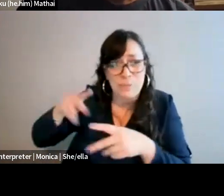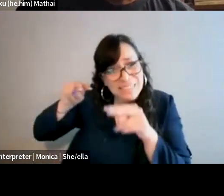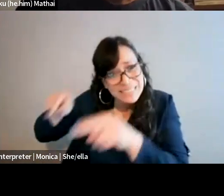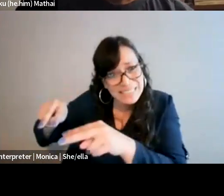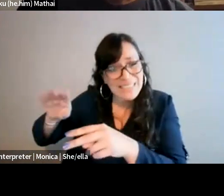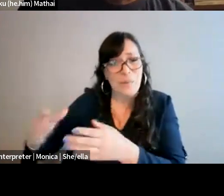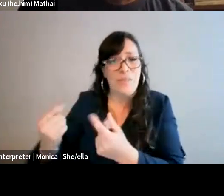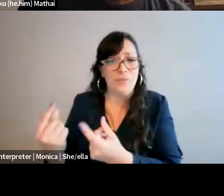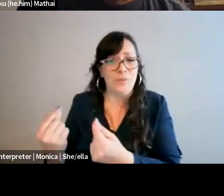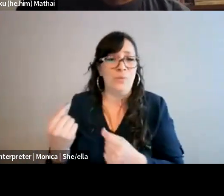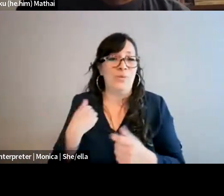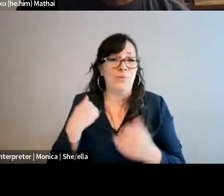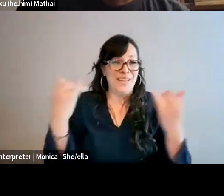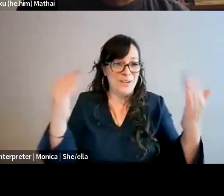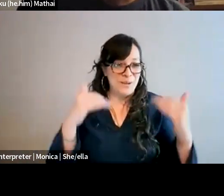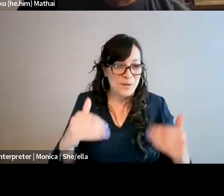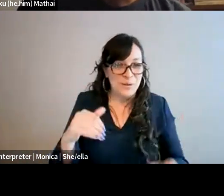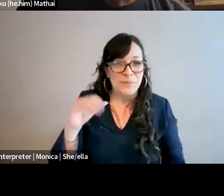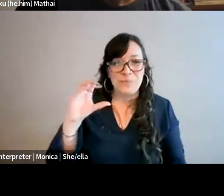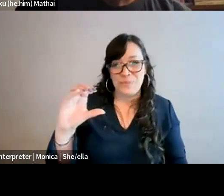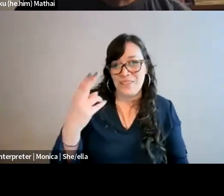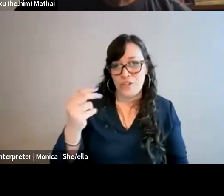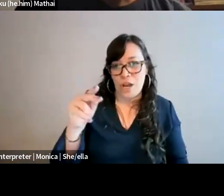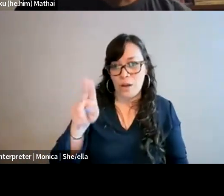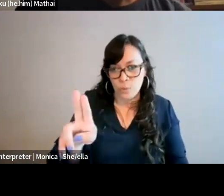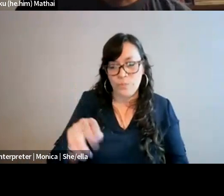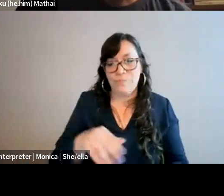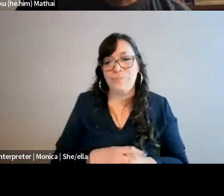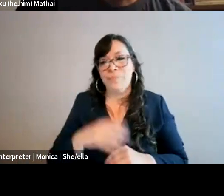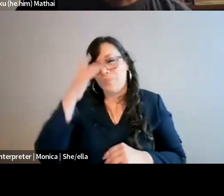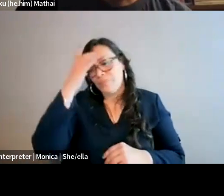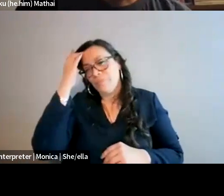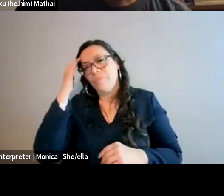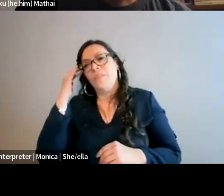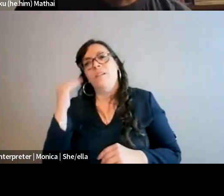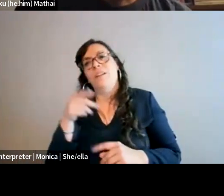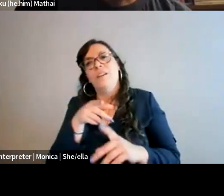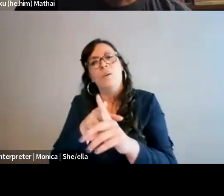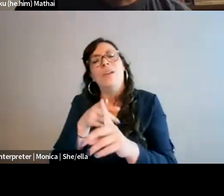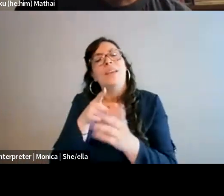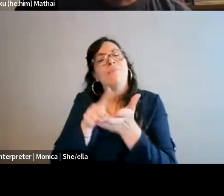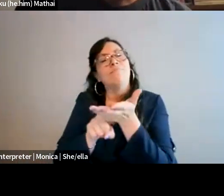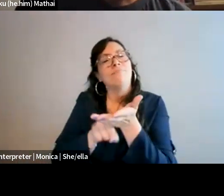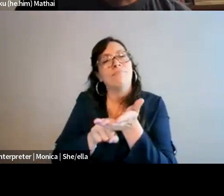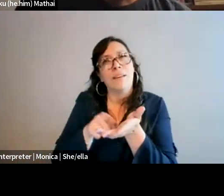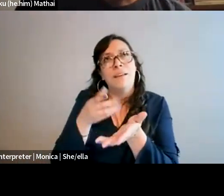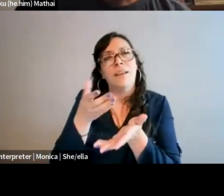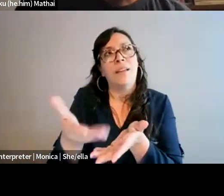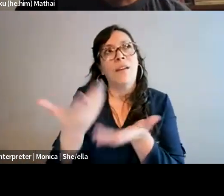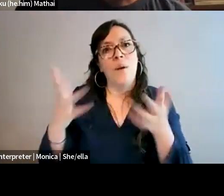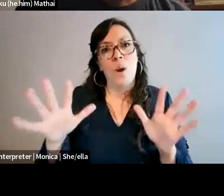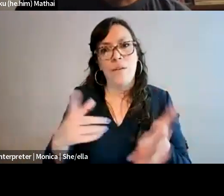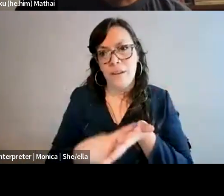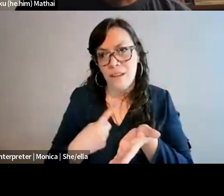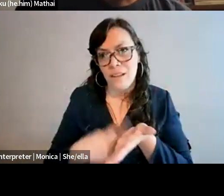to transition to Chaku. And so Chaku, as we just explore how, you know, we've already tackled